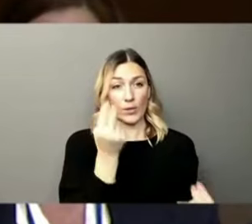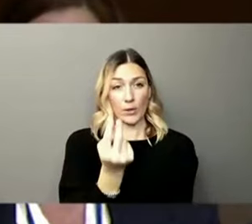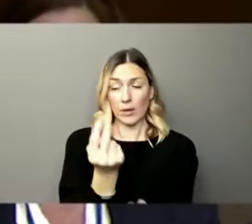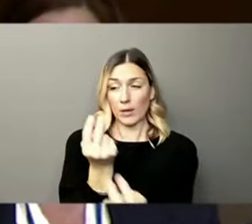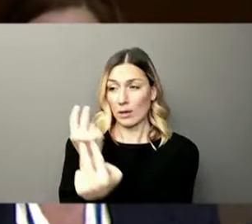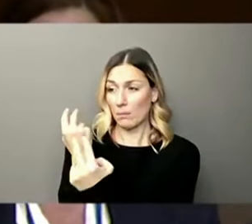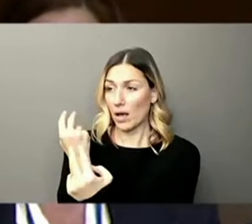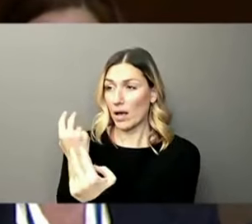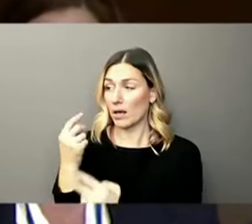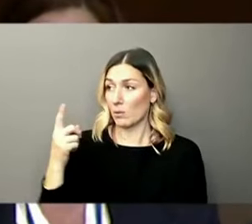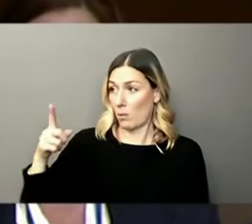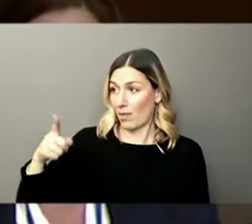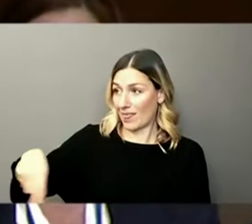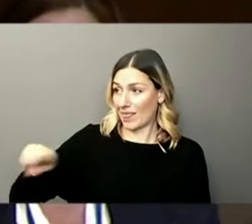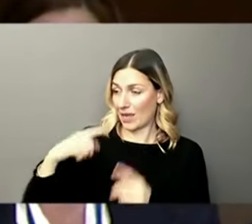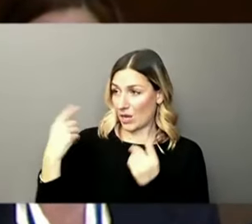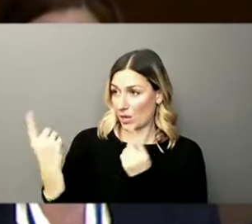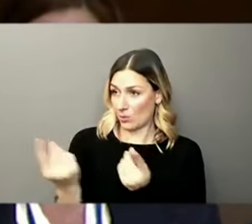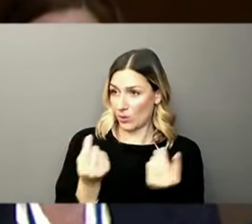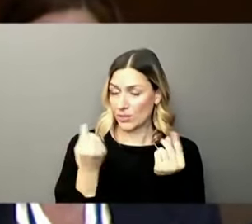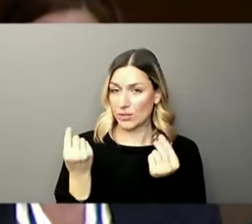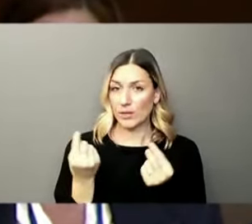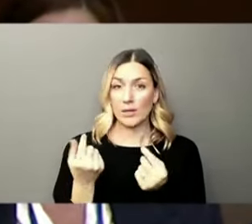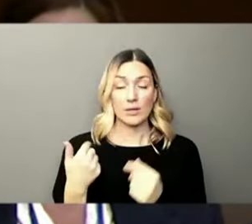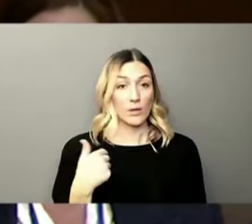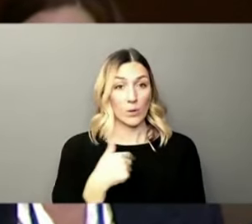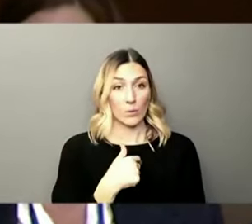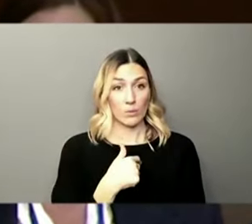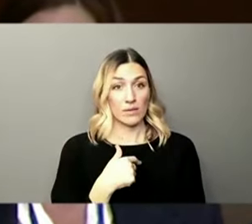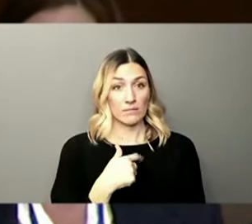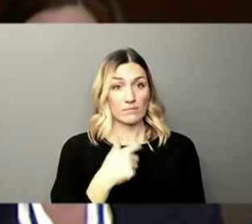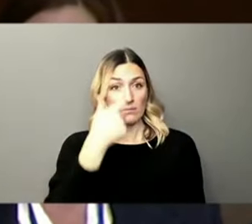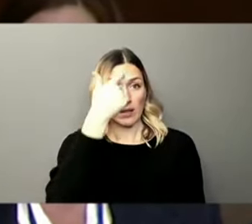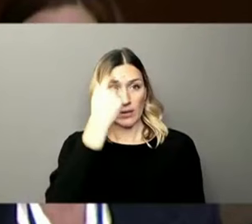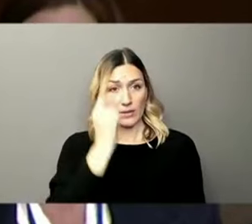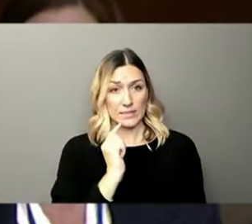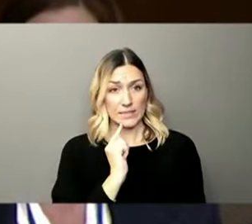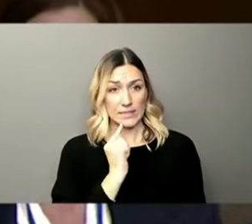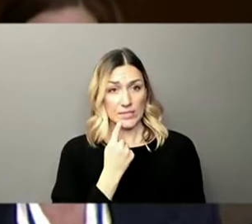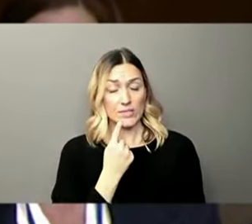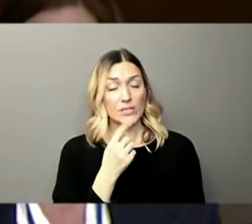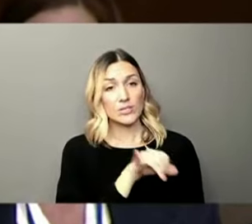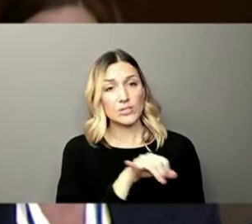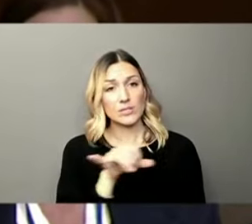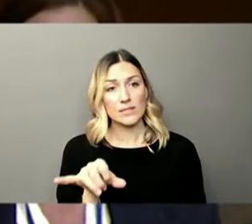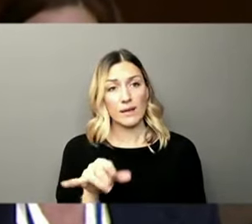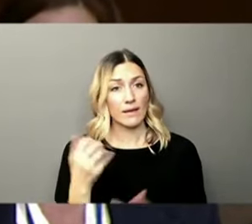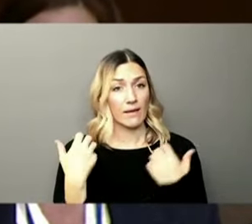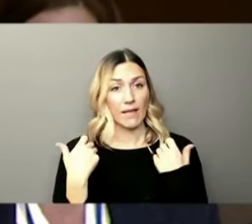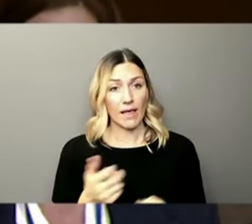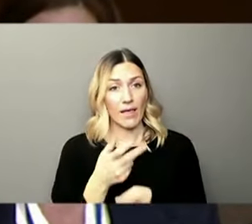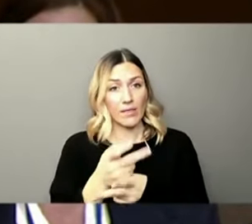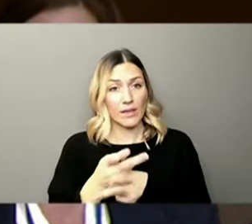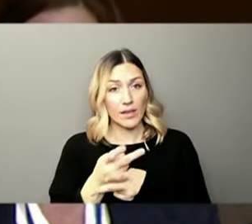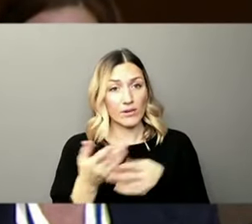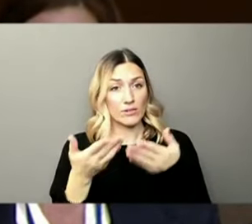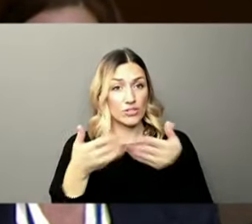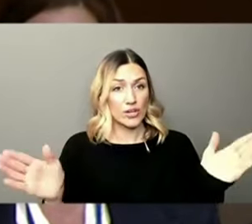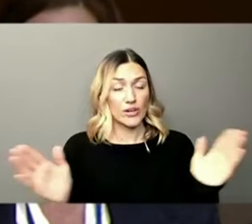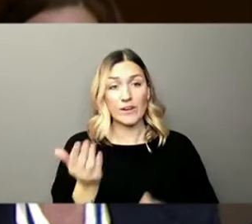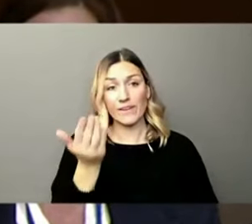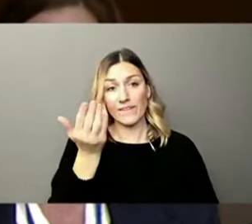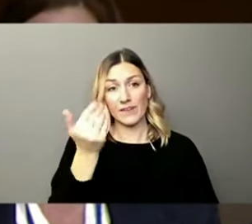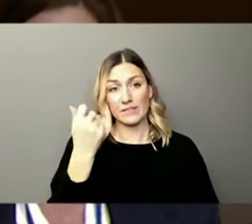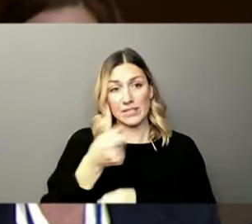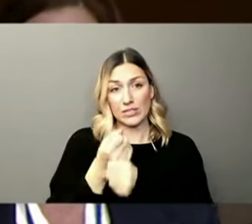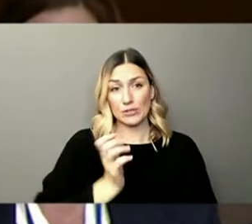they were doing. We took it seriously, just like we took healthcare seriously 15 years ago.